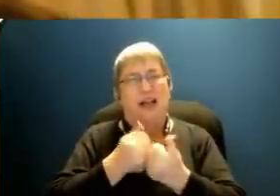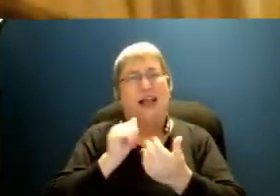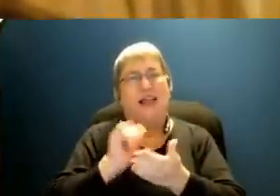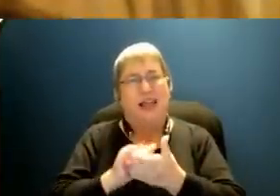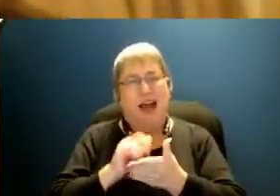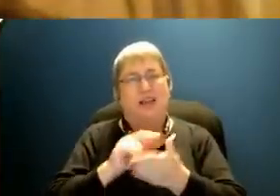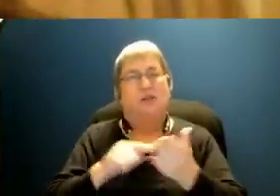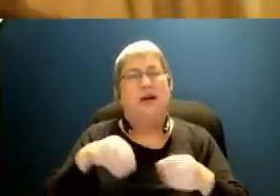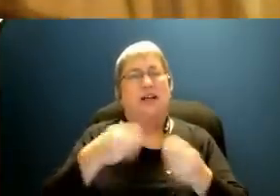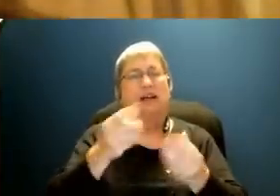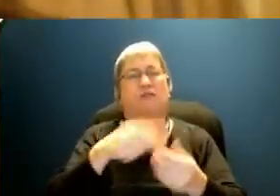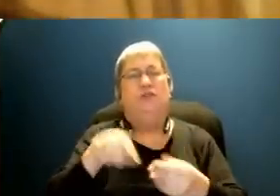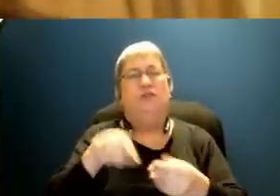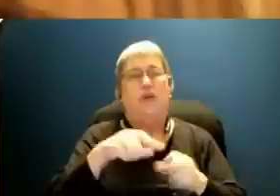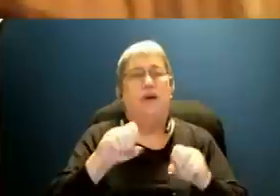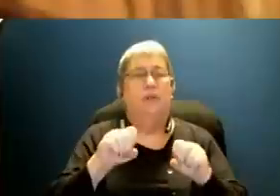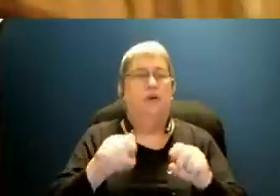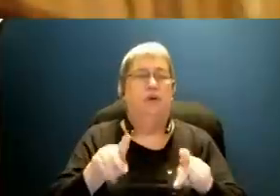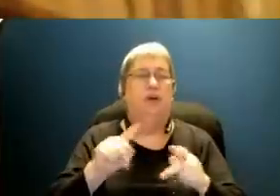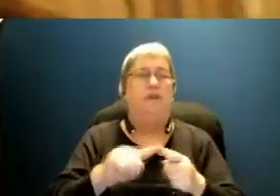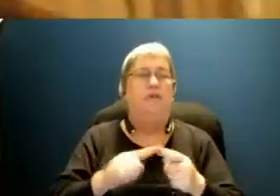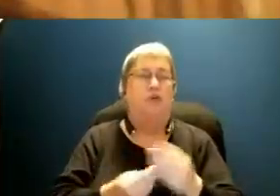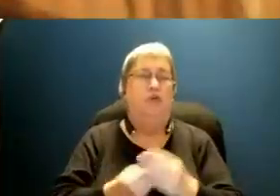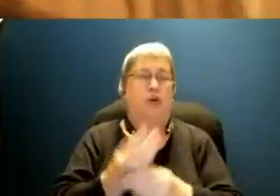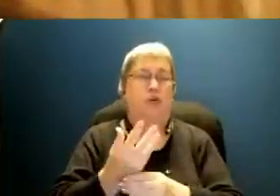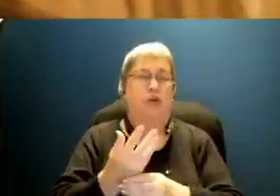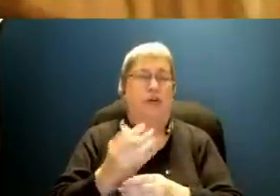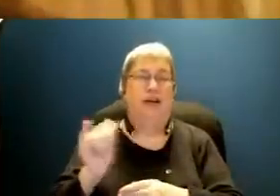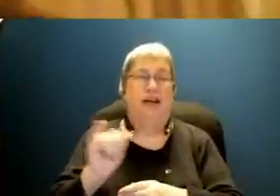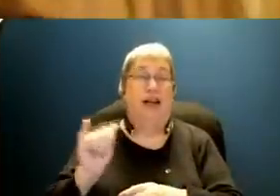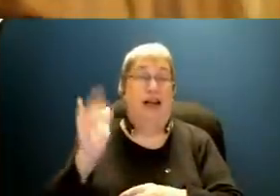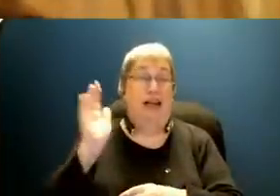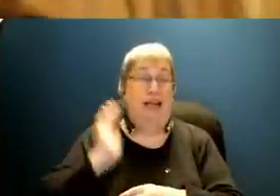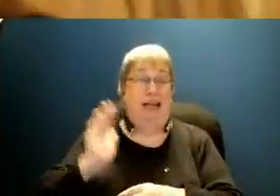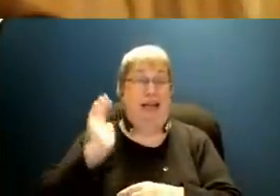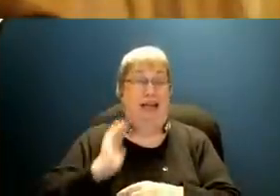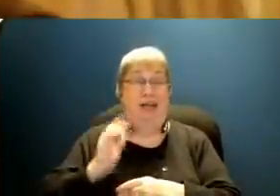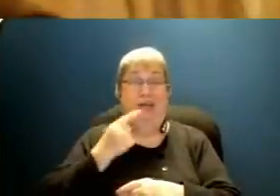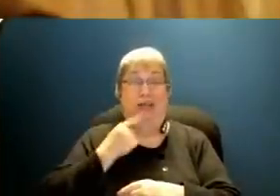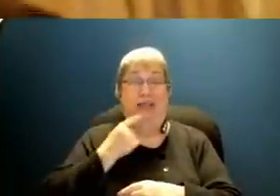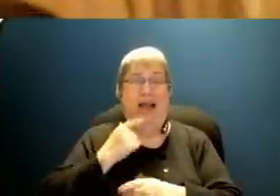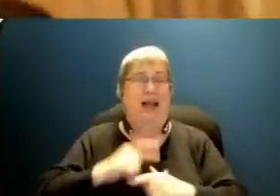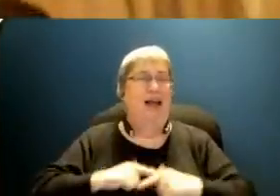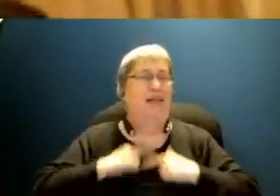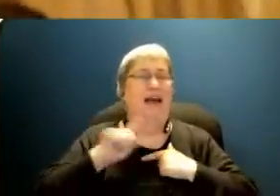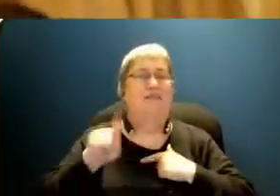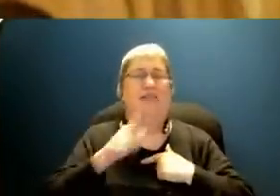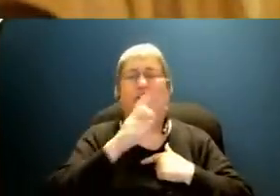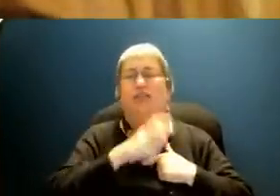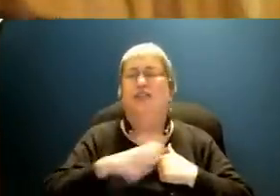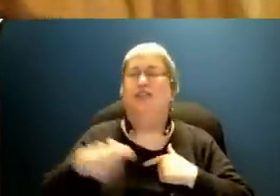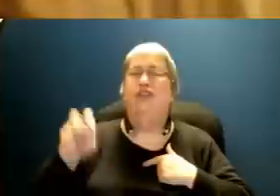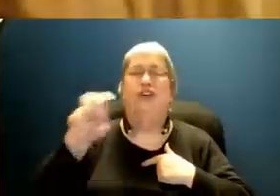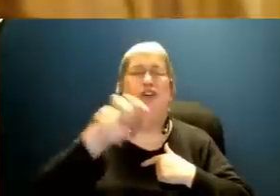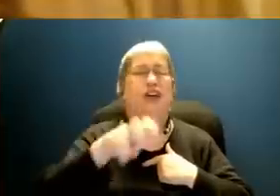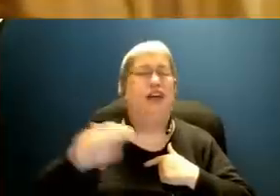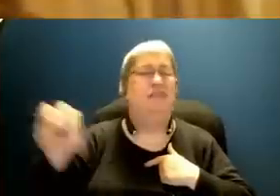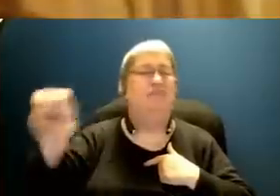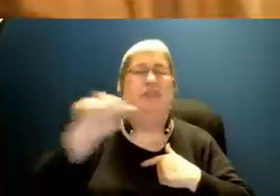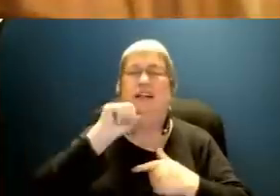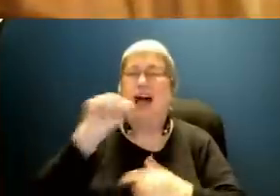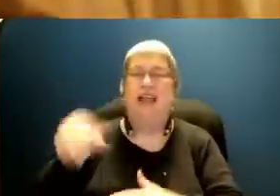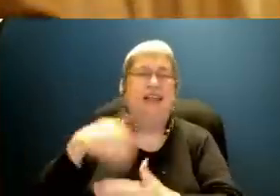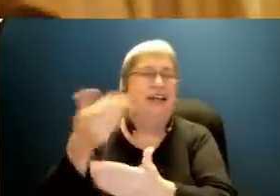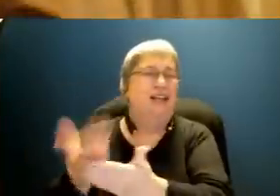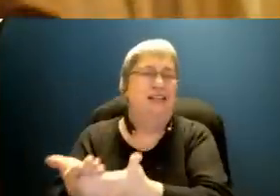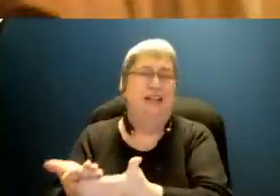the opportunity to grow. Just like the old saying goes, life is just a journey, not a destination. So don't miss out on what